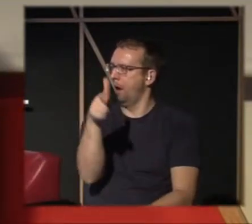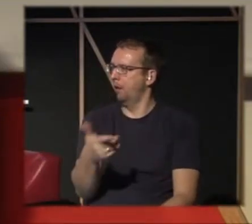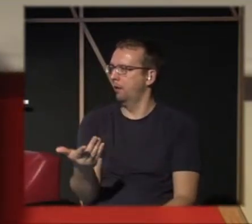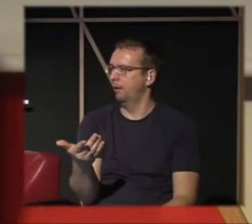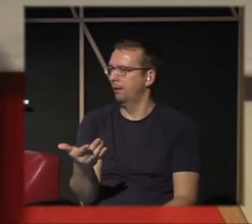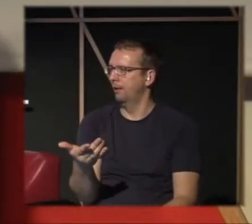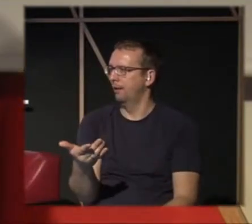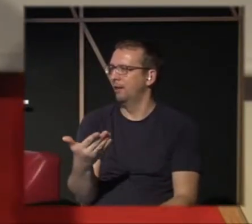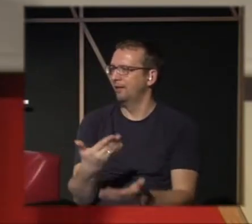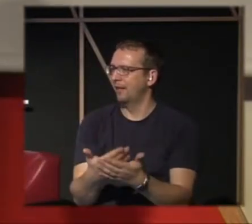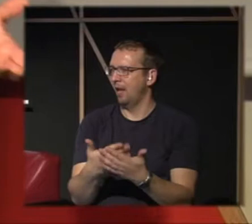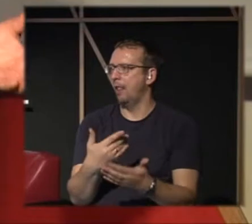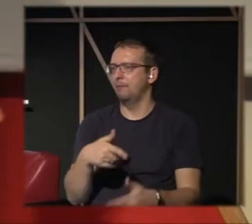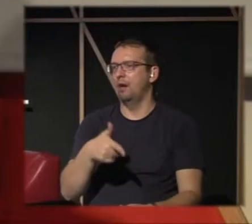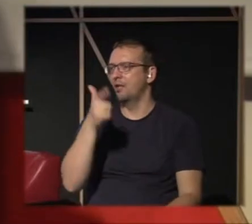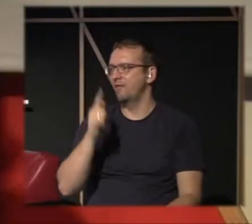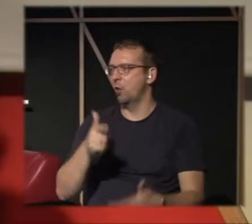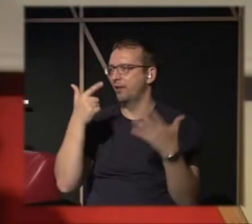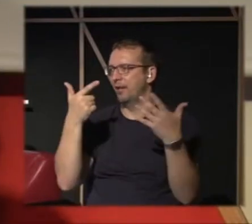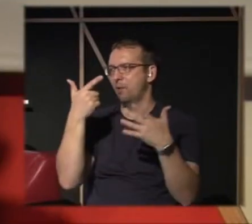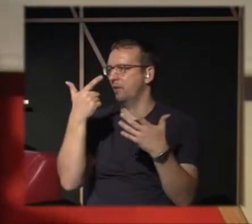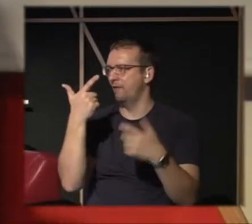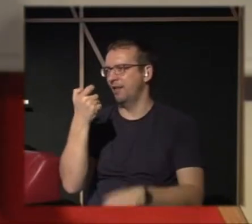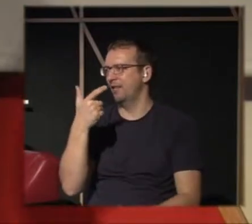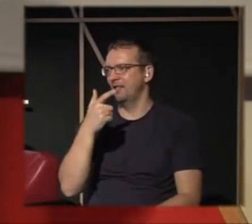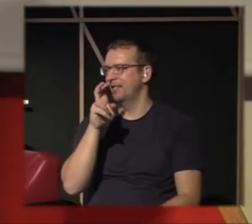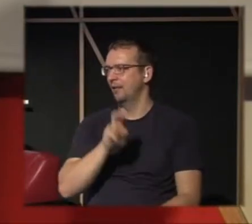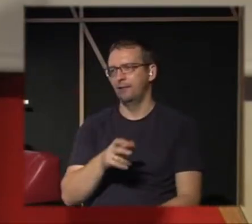188 guaranteed. So that's, for example, to illustrate